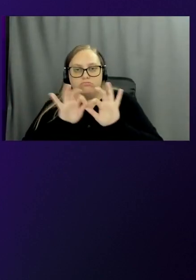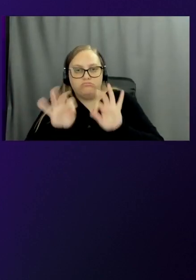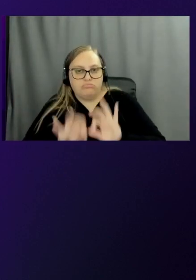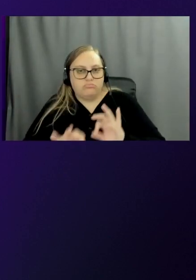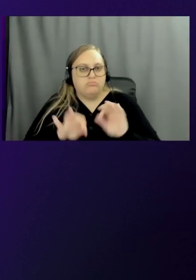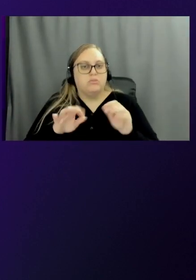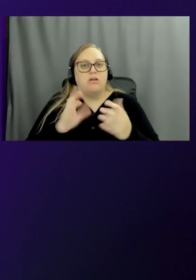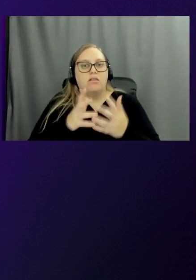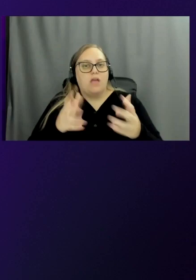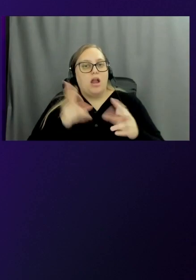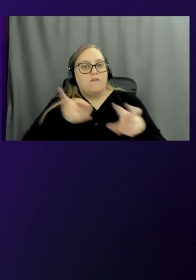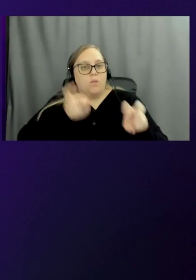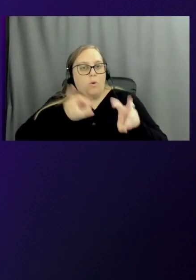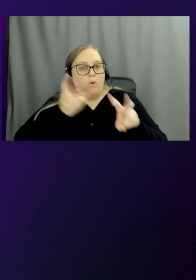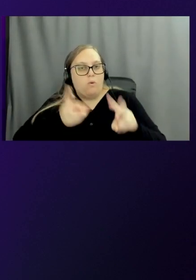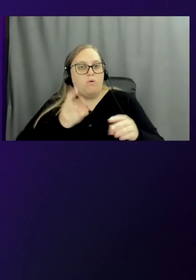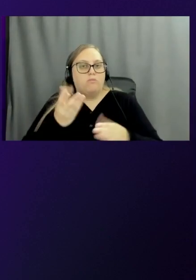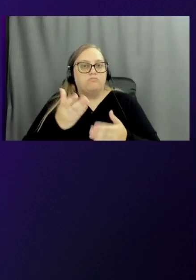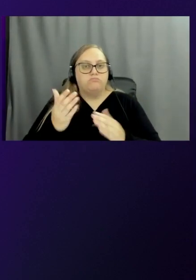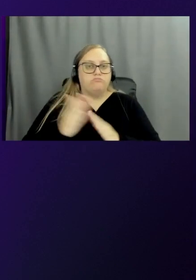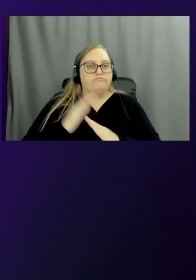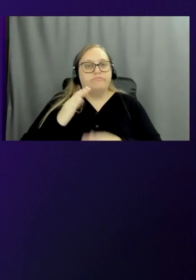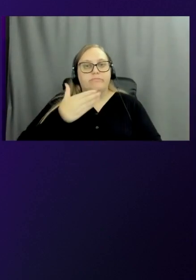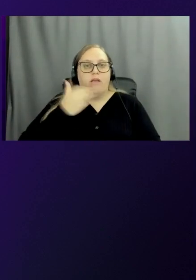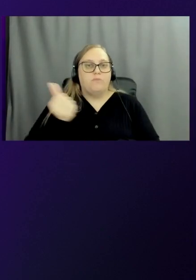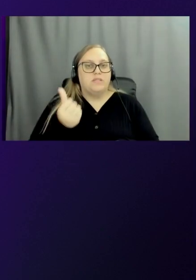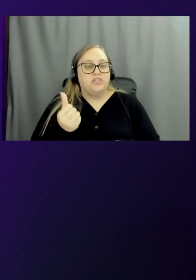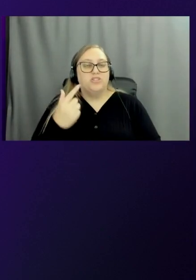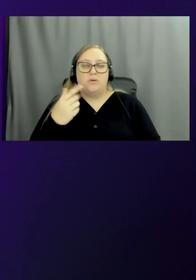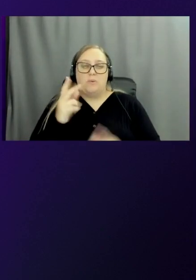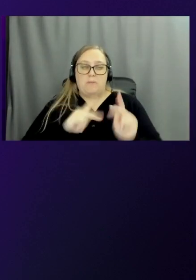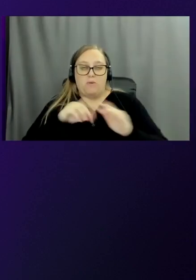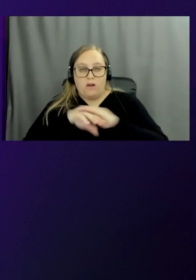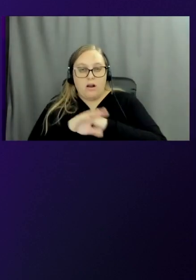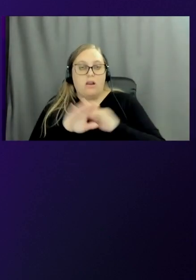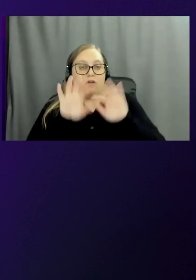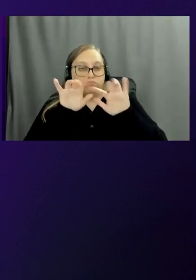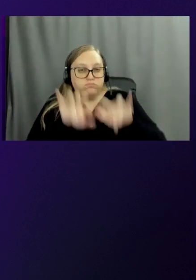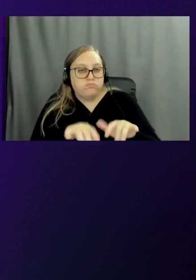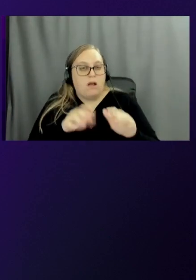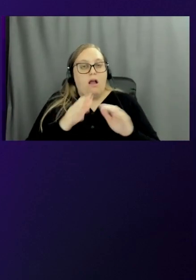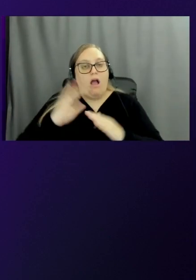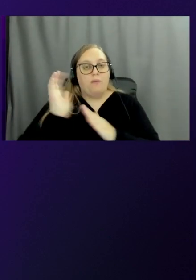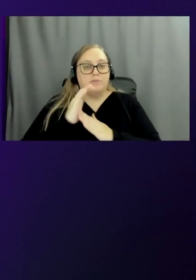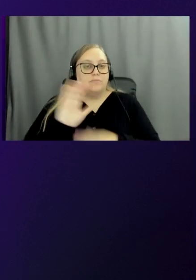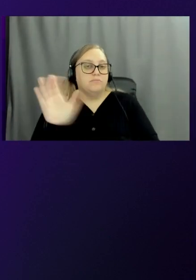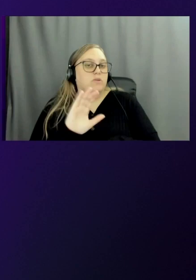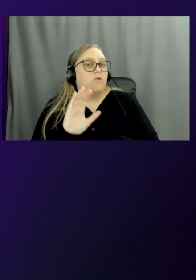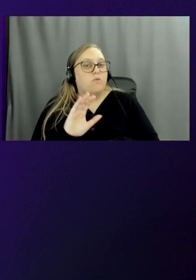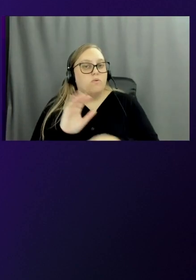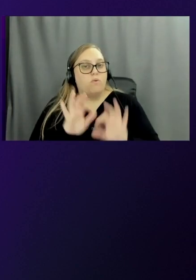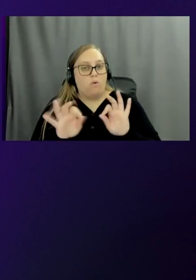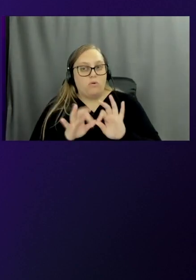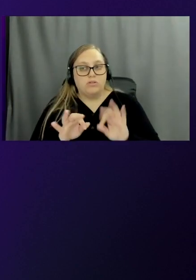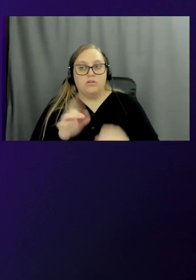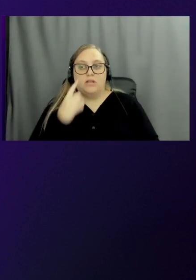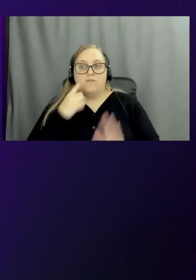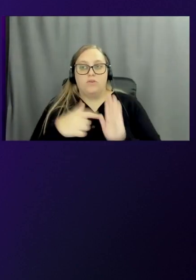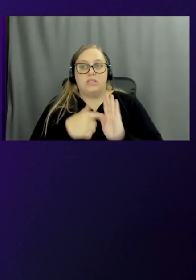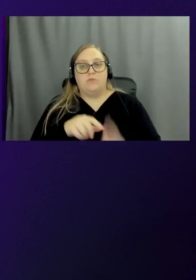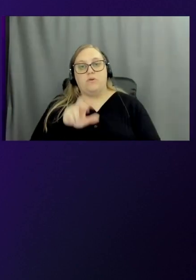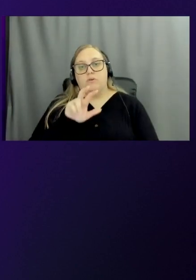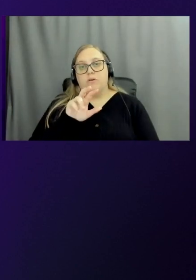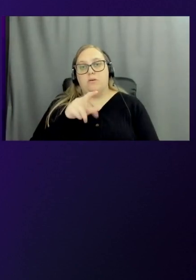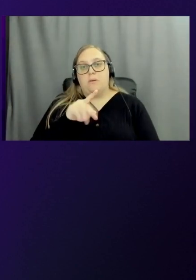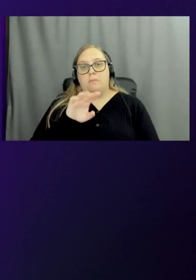optimization and people have to get in there and optimize the code. We've been doing that for both of those. And for example, going from PyTorch 1.13 to